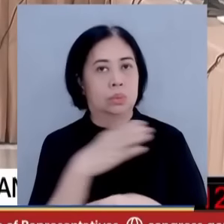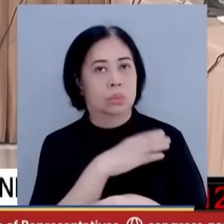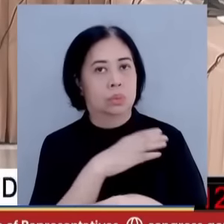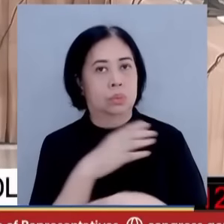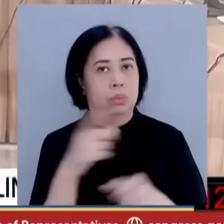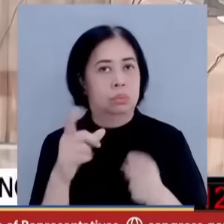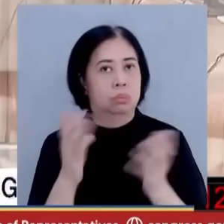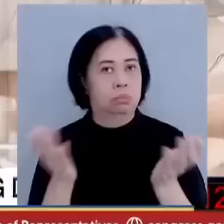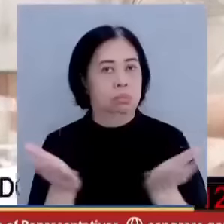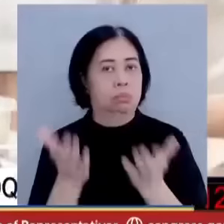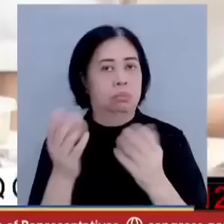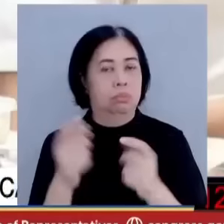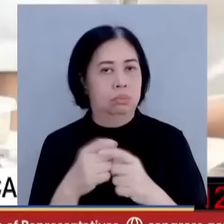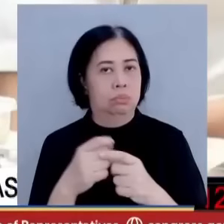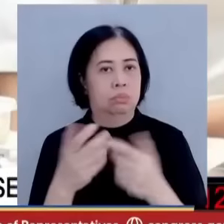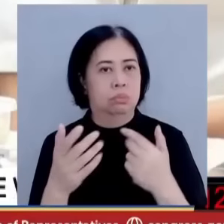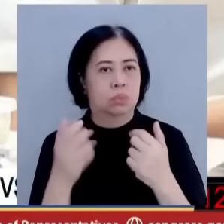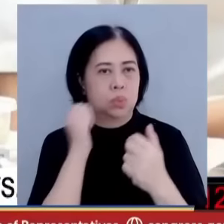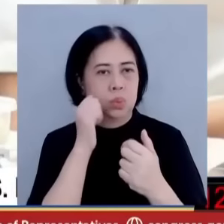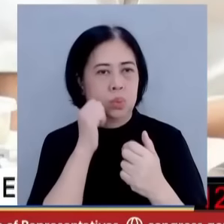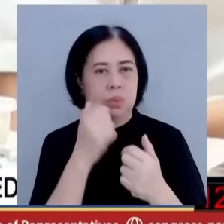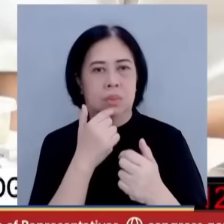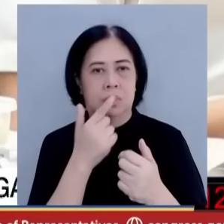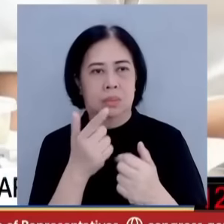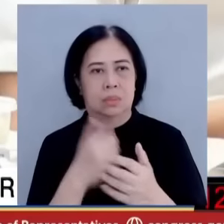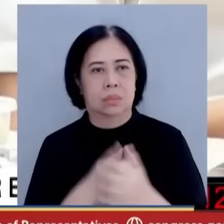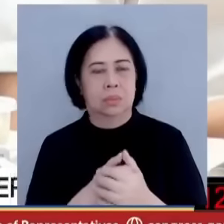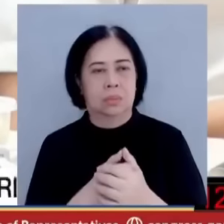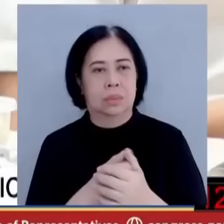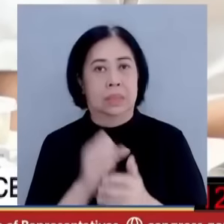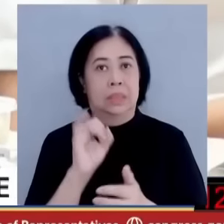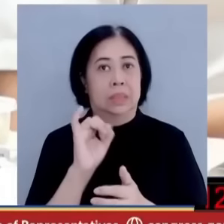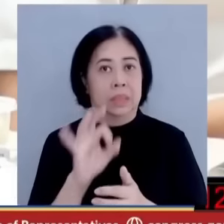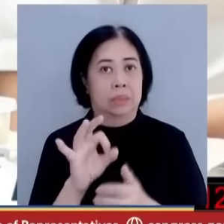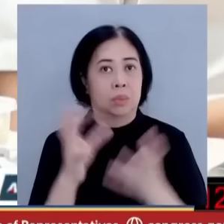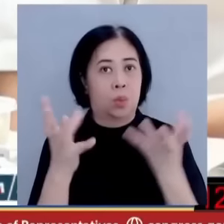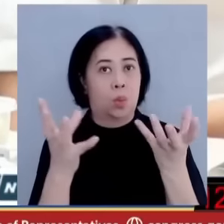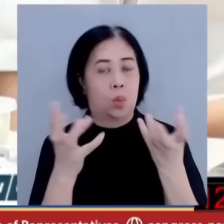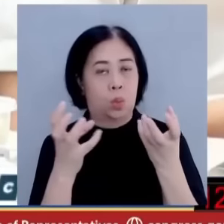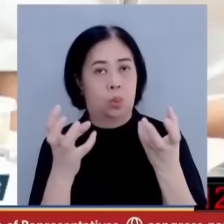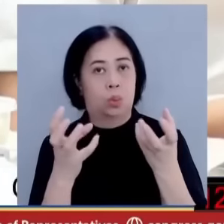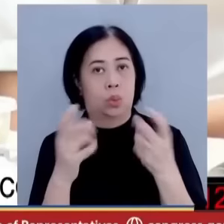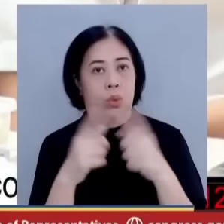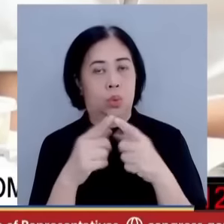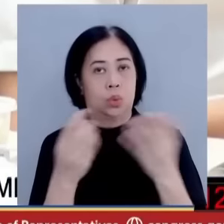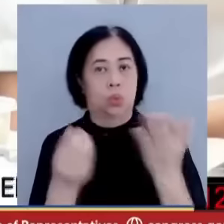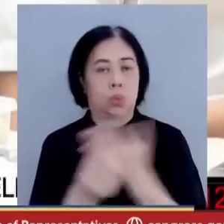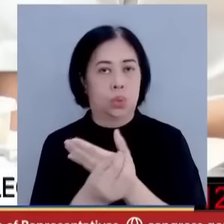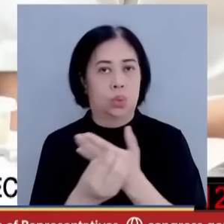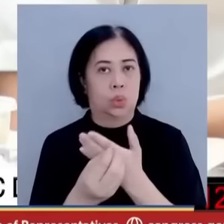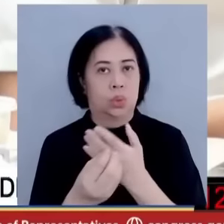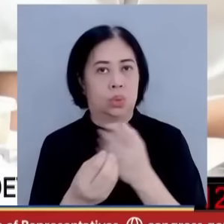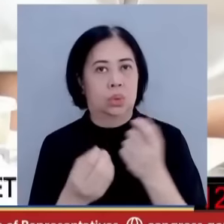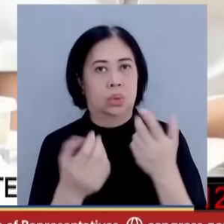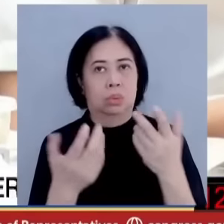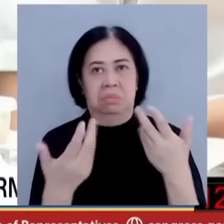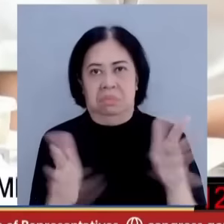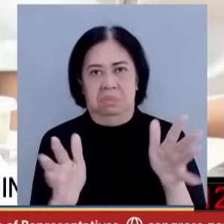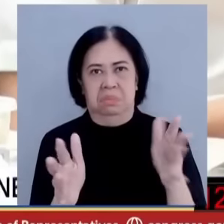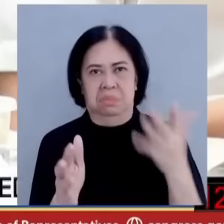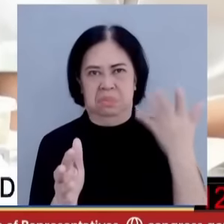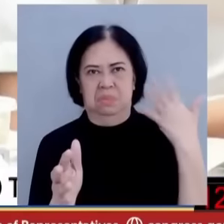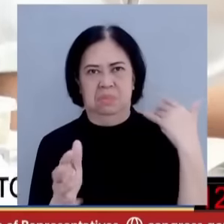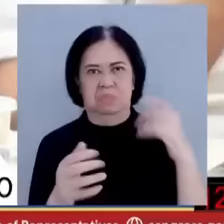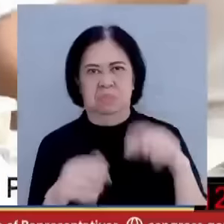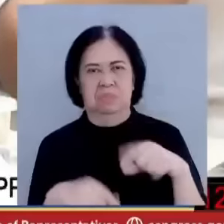pushing for impeachment. And I've always said if they really wanted to do impeachment from the very start, they would have done it already, you